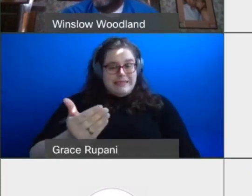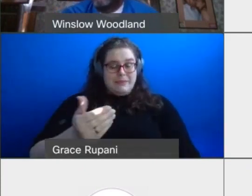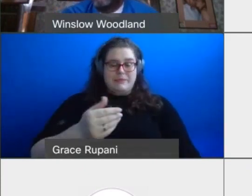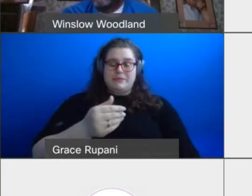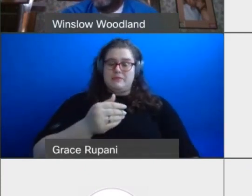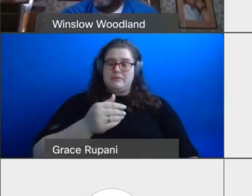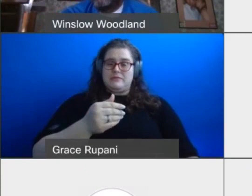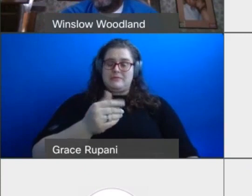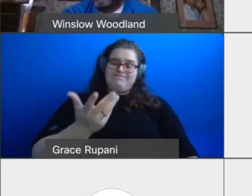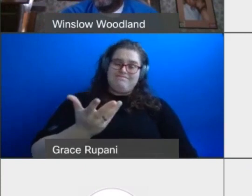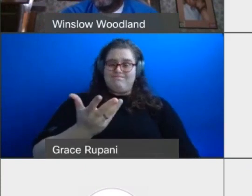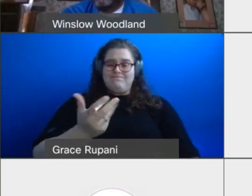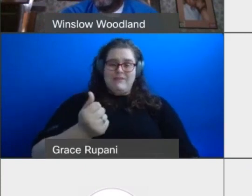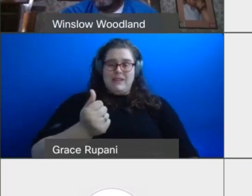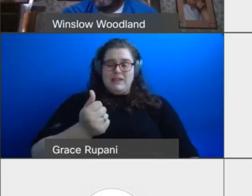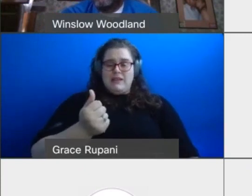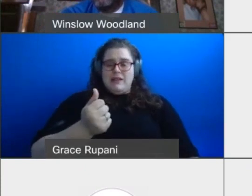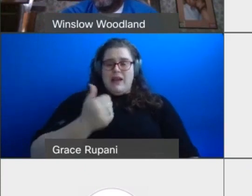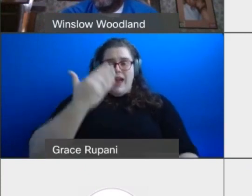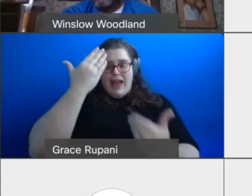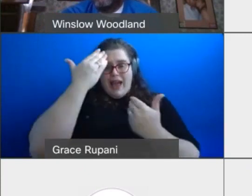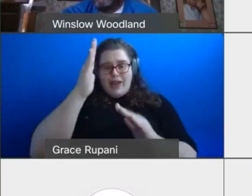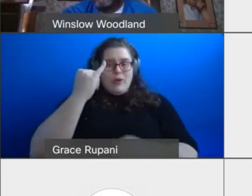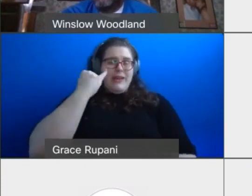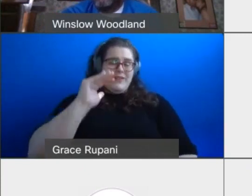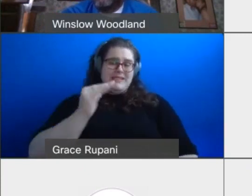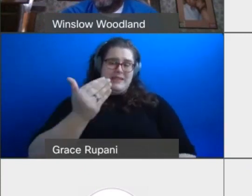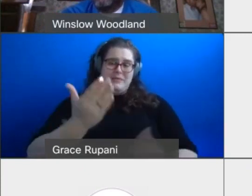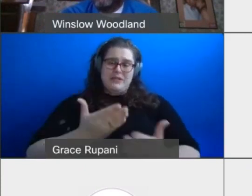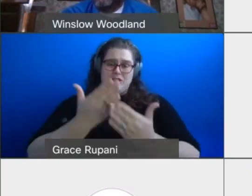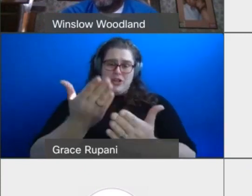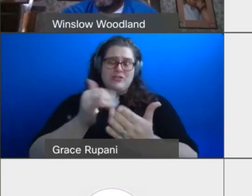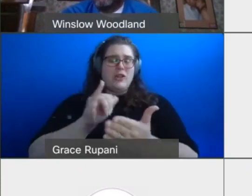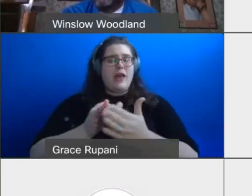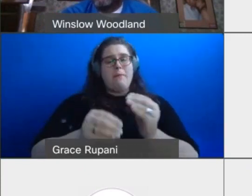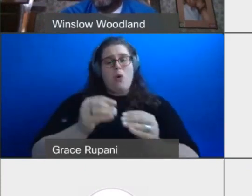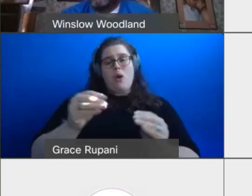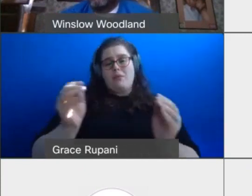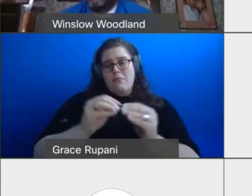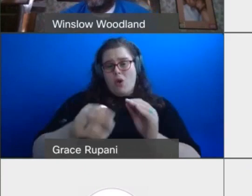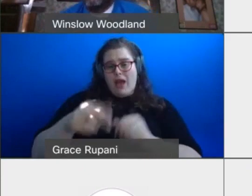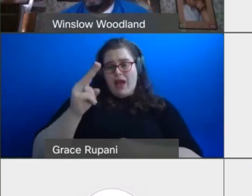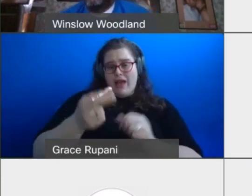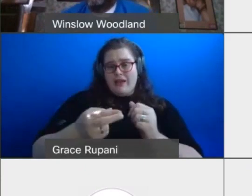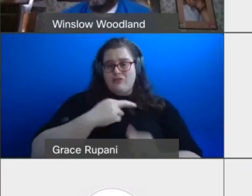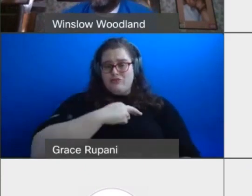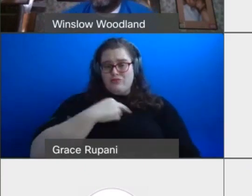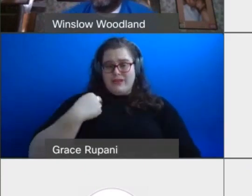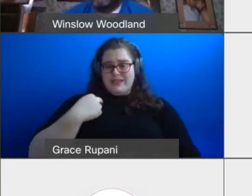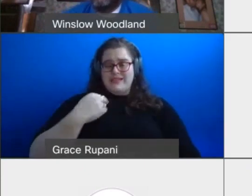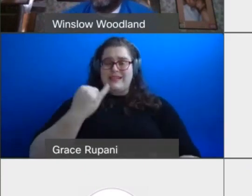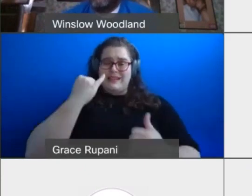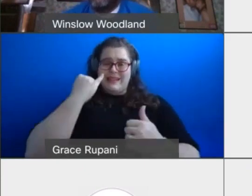don't know if they're suggesting that some people at higher risk are being moved into the 65 and older group, or are they